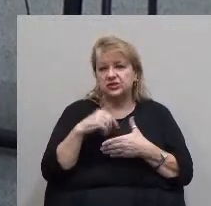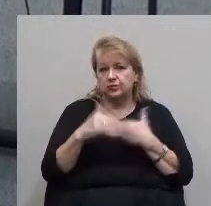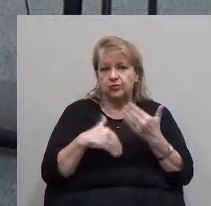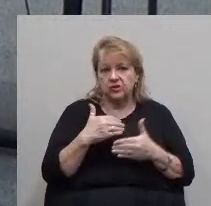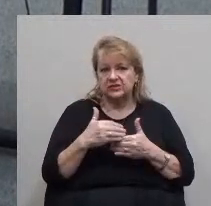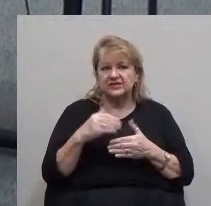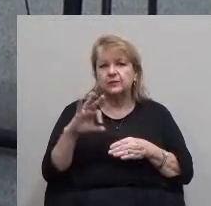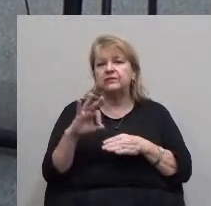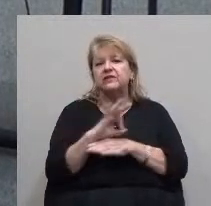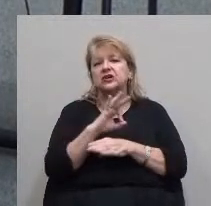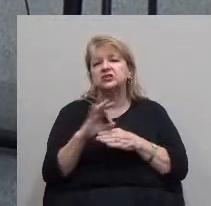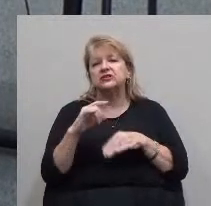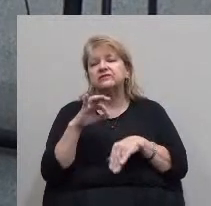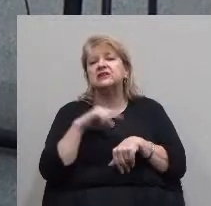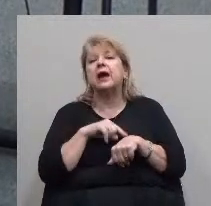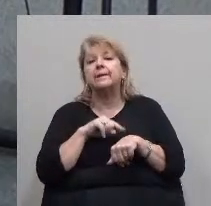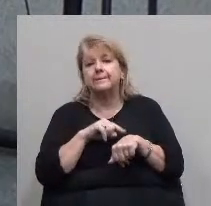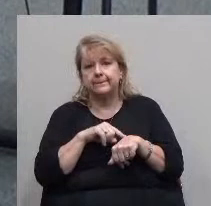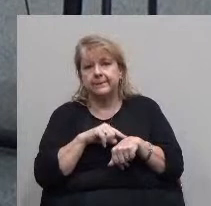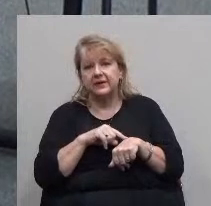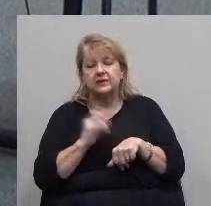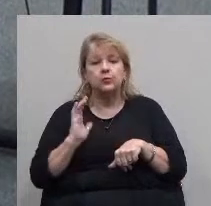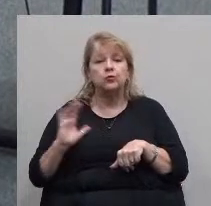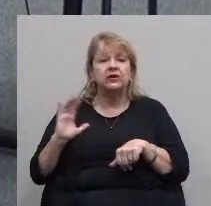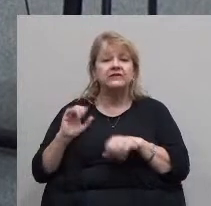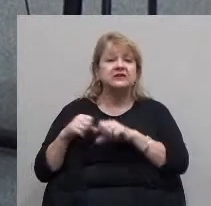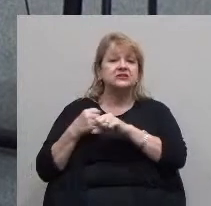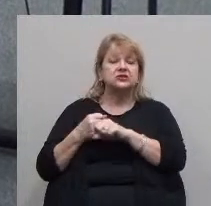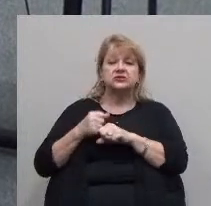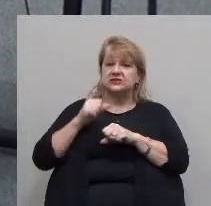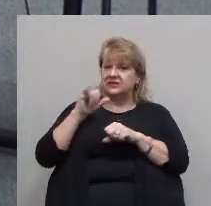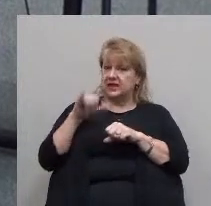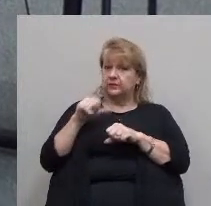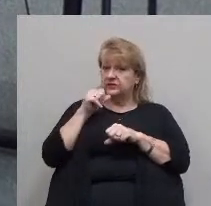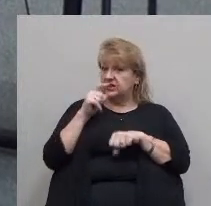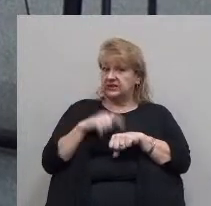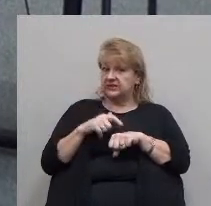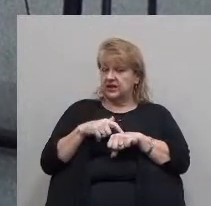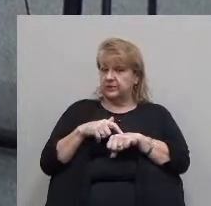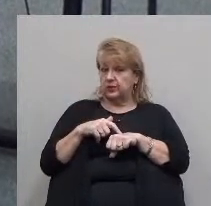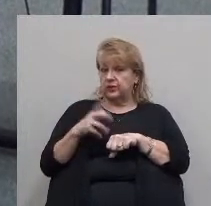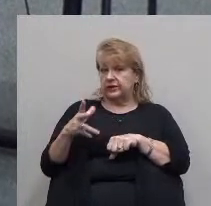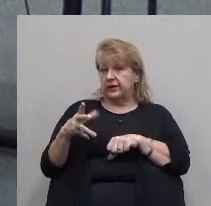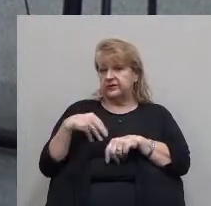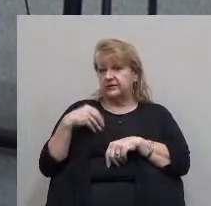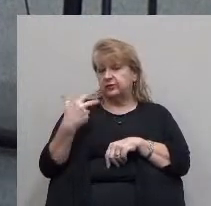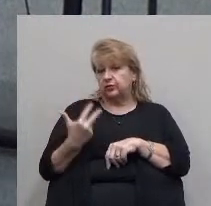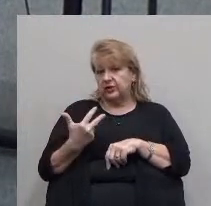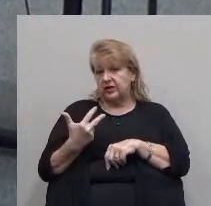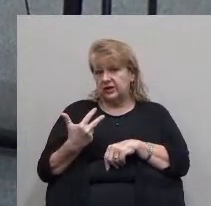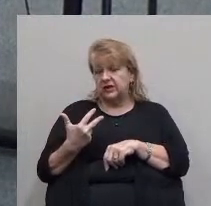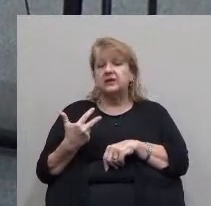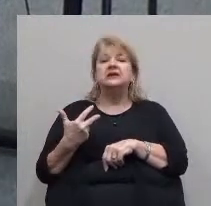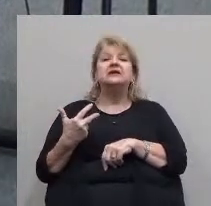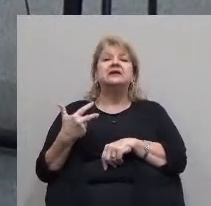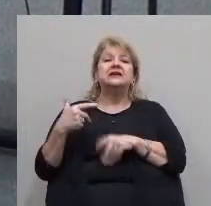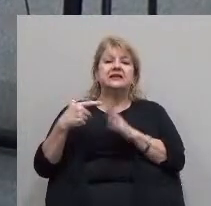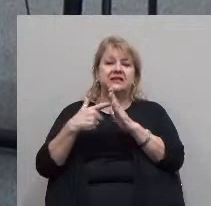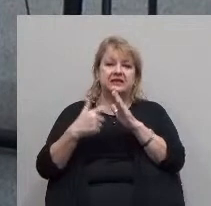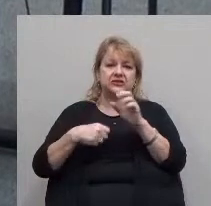It was just a function of the timing. So in the previous years, that was not the timing issue, we were just taking the 3, but this year we actually worked with 2.